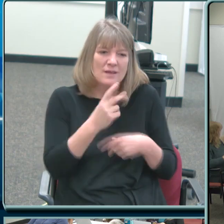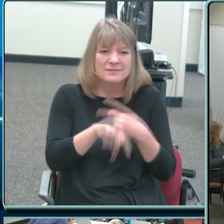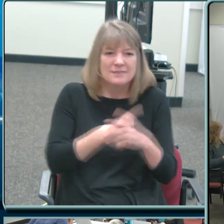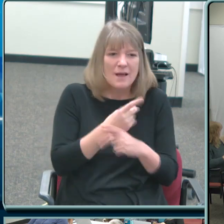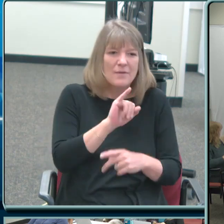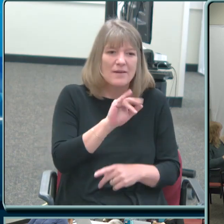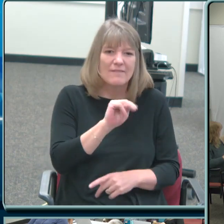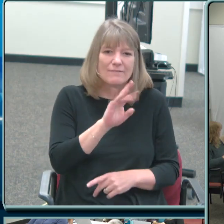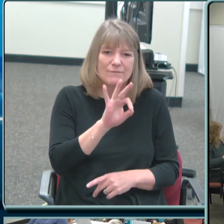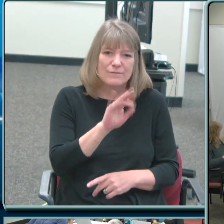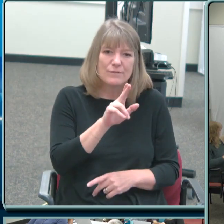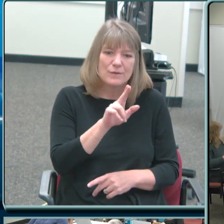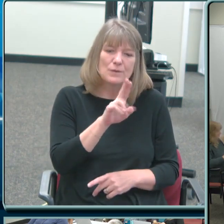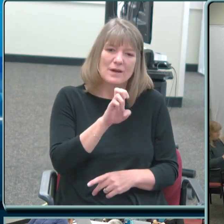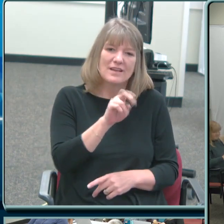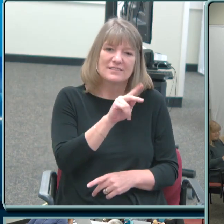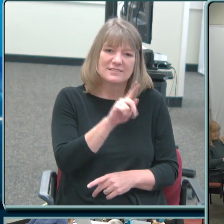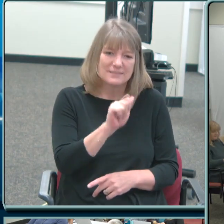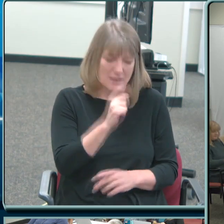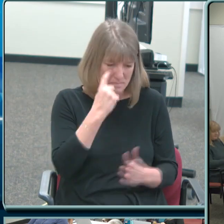influenza are we?